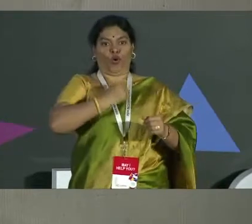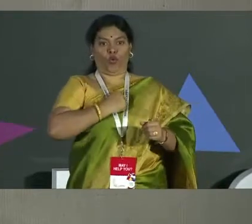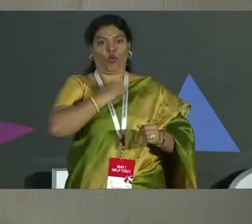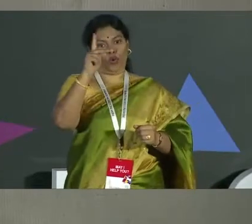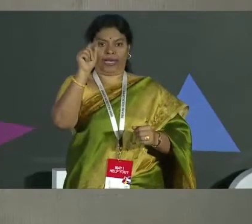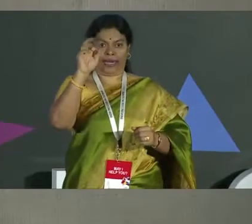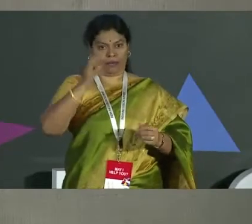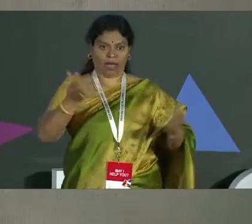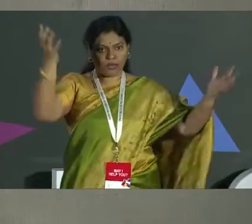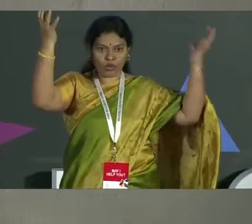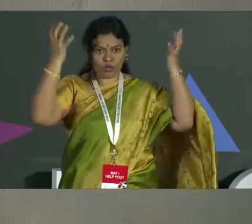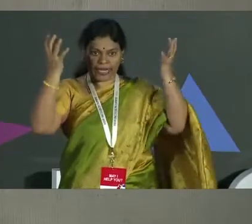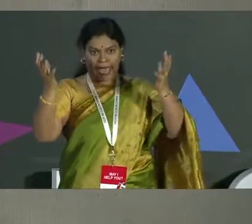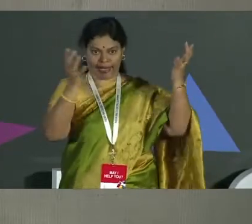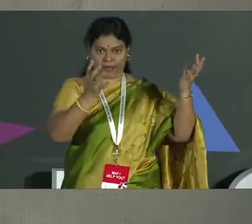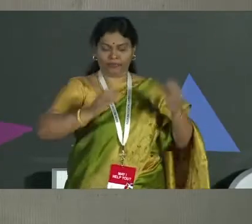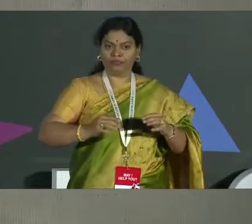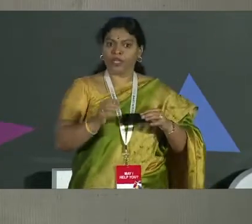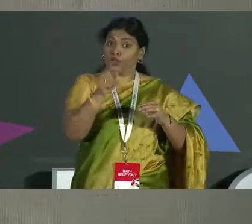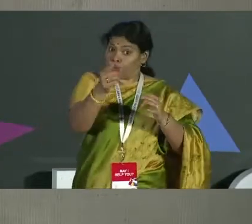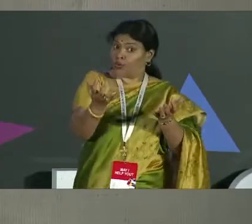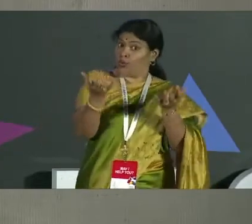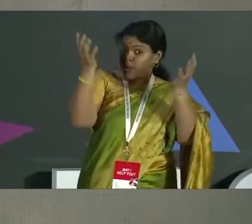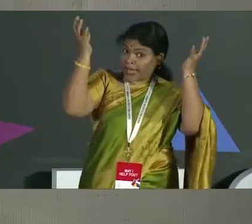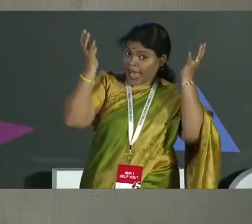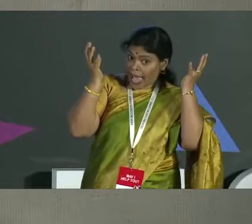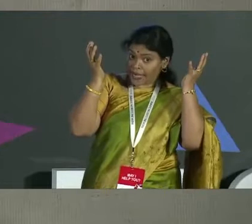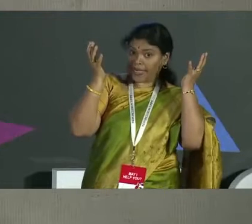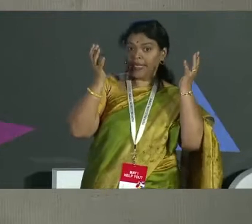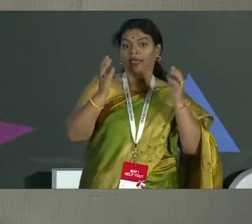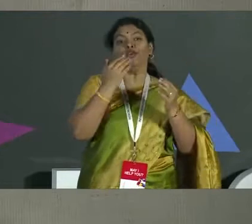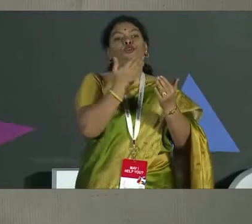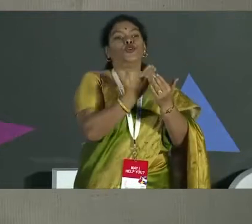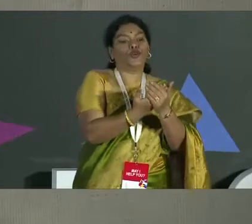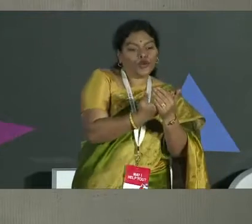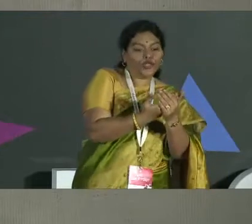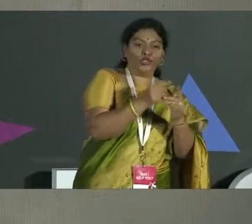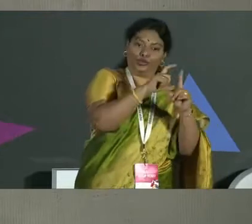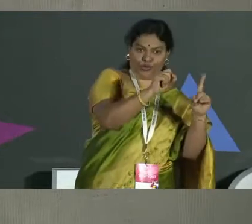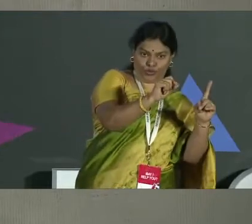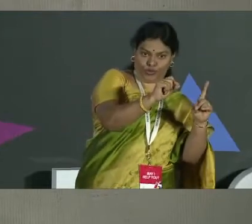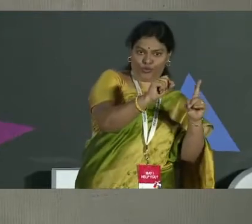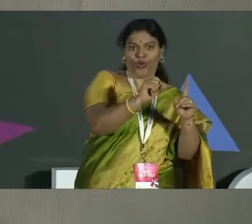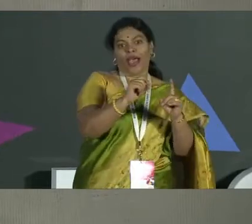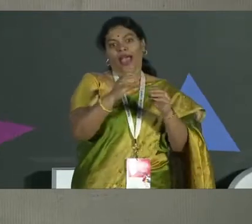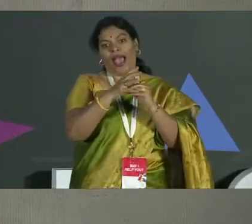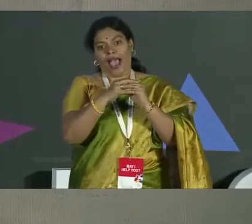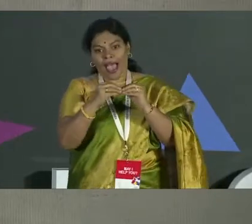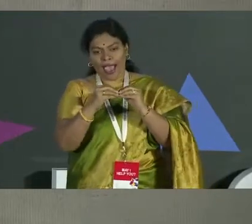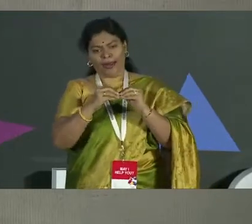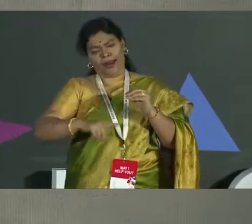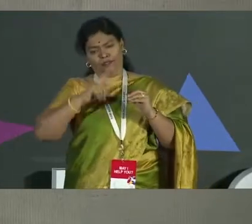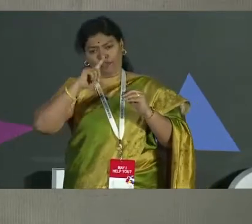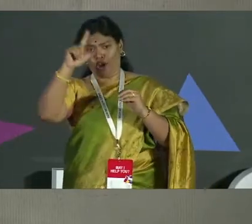this life and the next. Which means you carry karmic goods that you've done. You carry it through all your